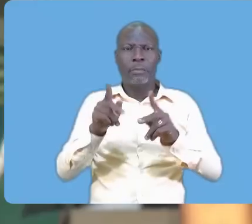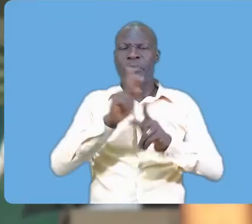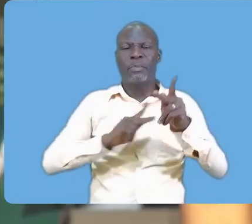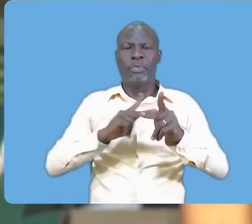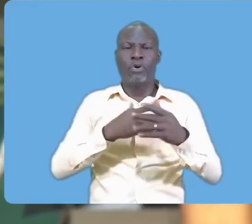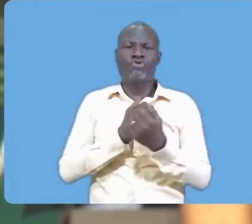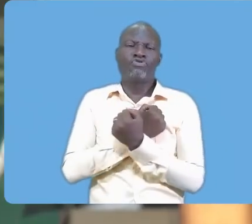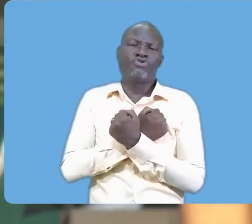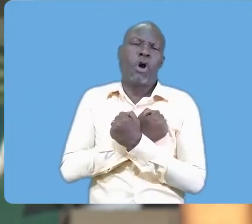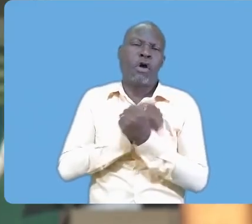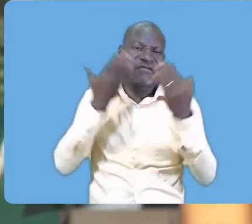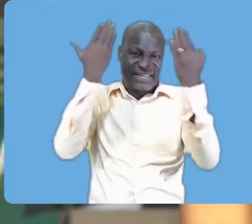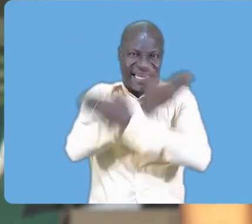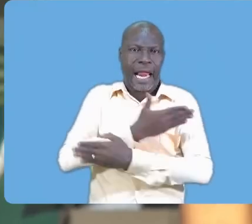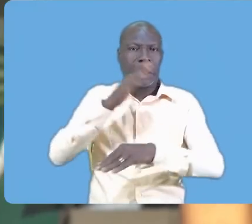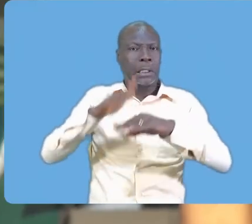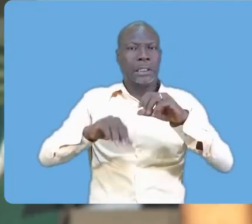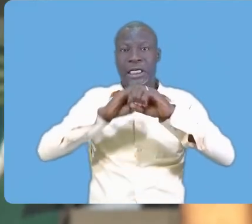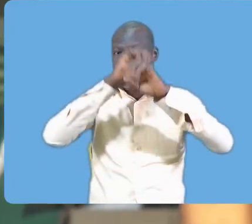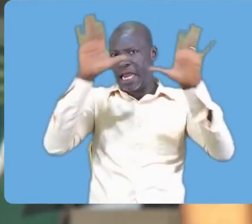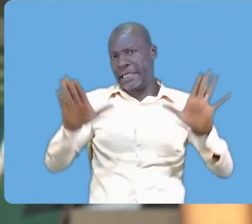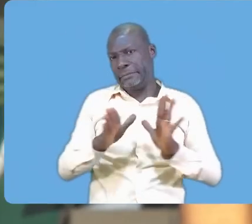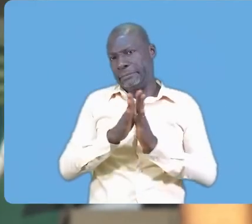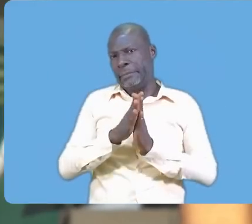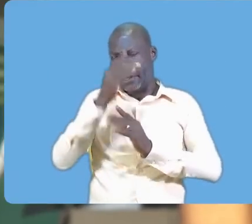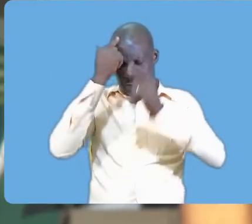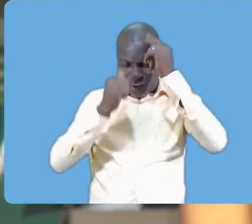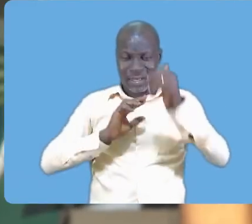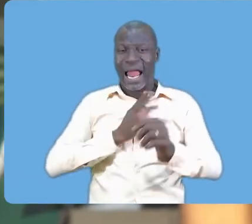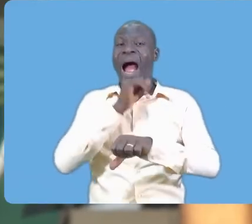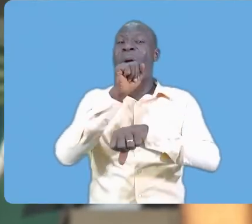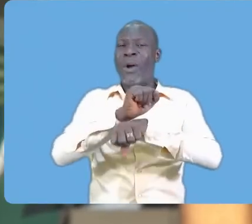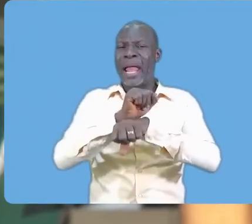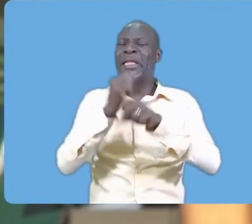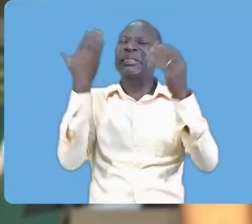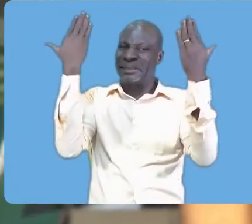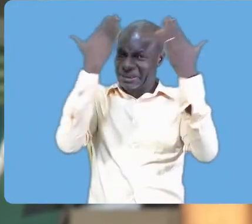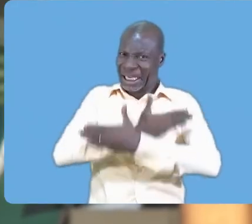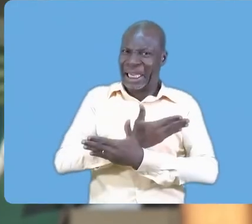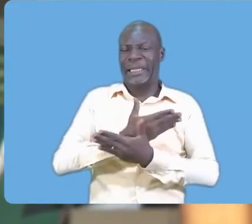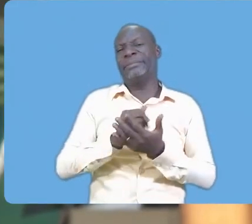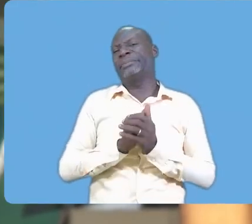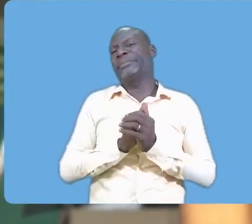esum eche ehain. Efrise wo nyuma, eye esum enkwa.